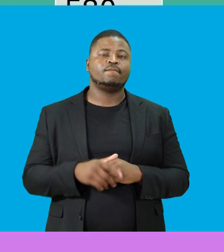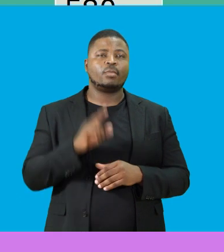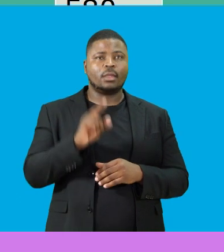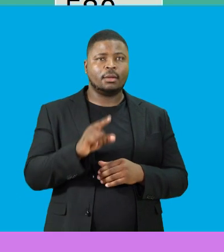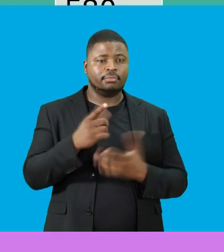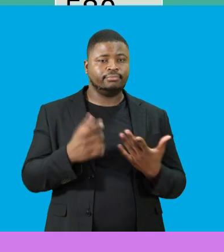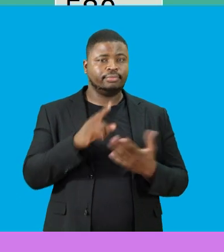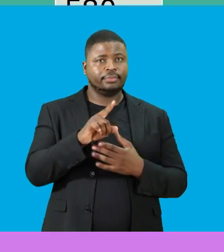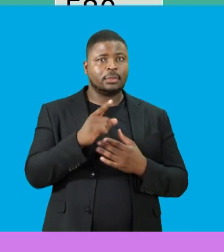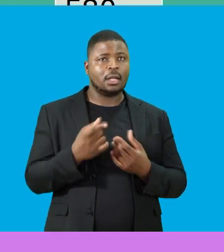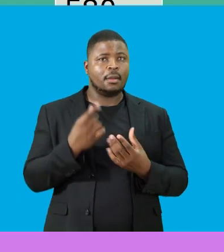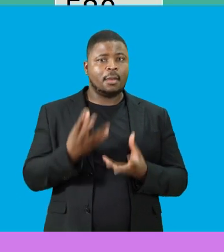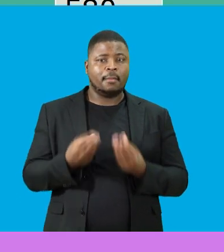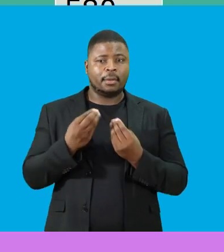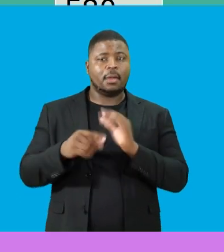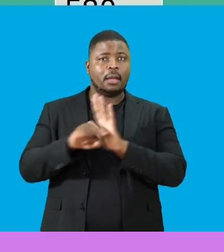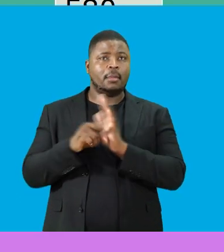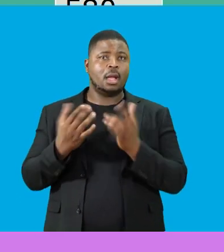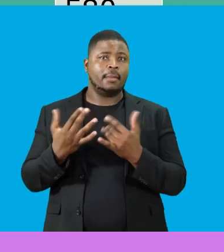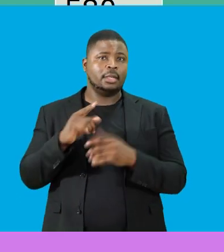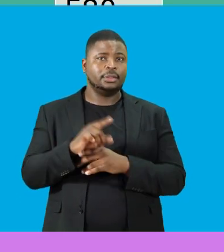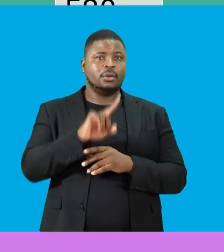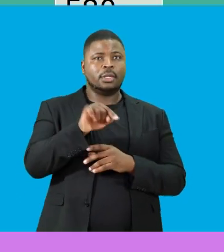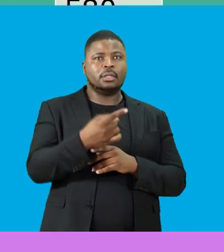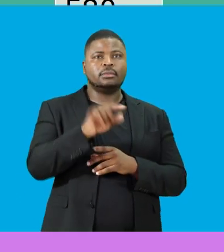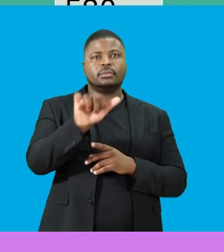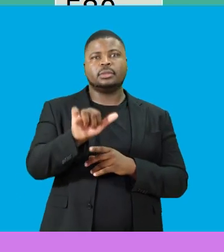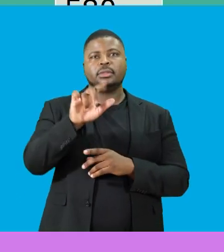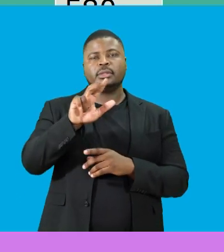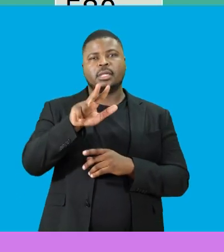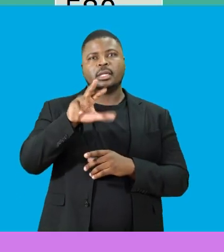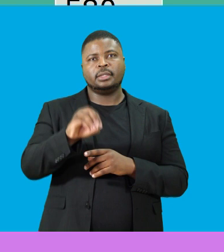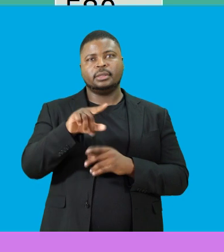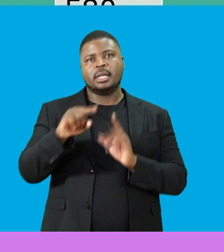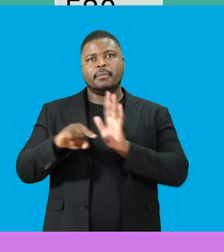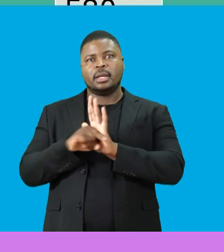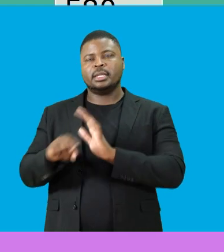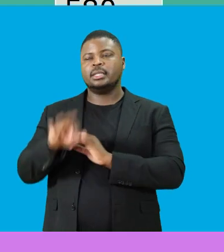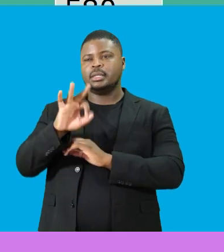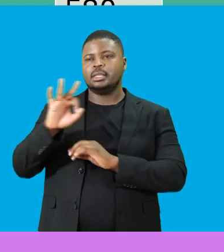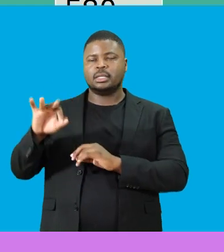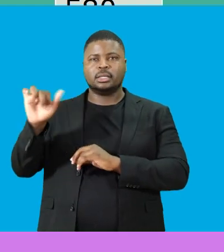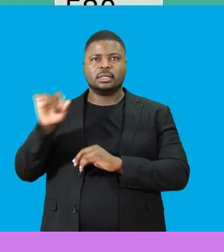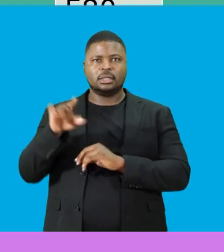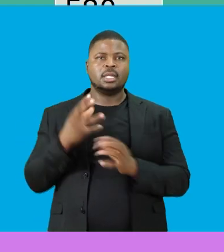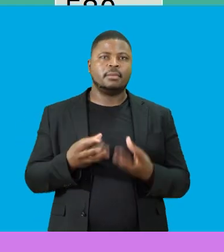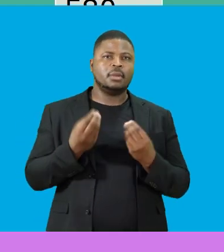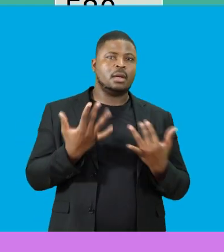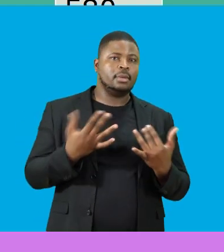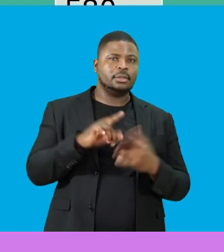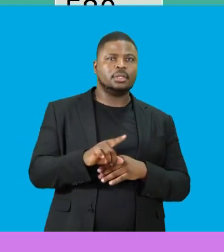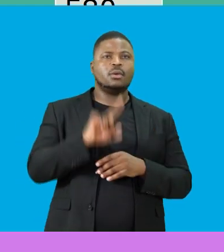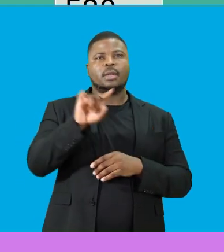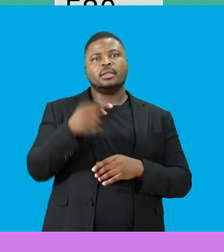336. So what is 1,680 minus 336? We must get the very same amount, which is